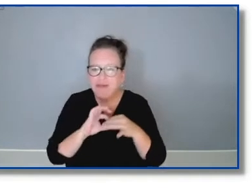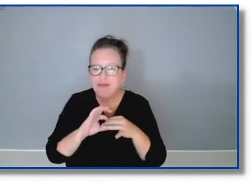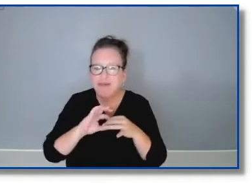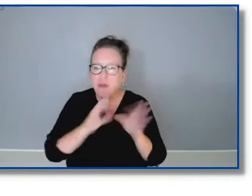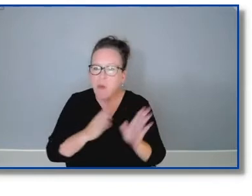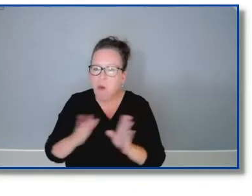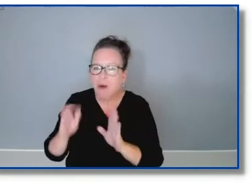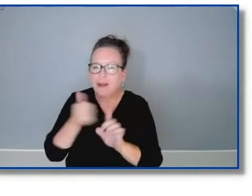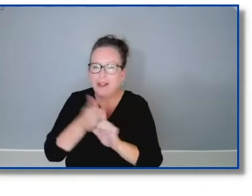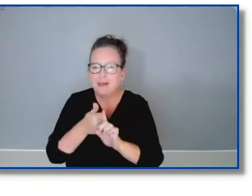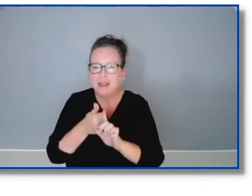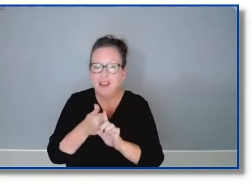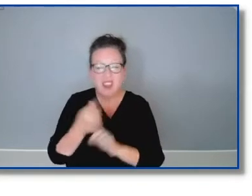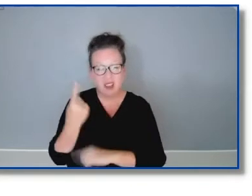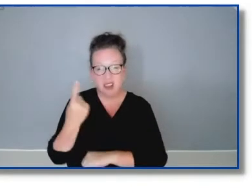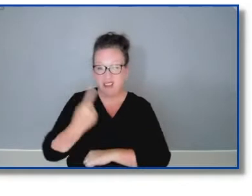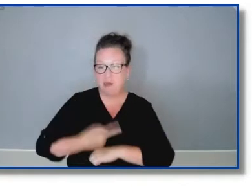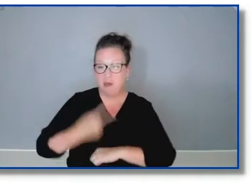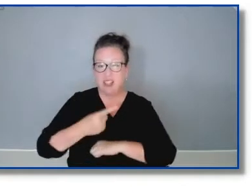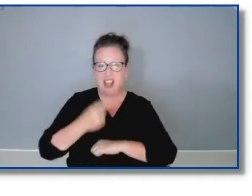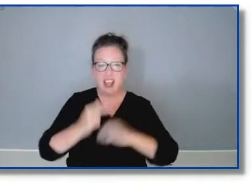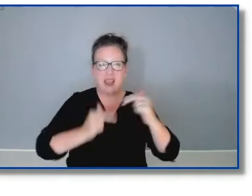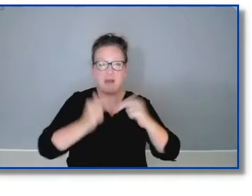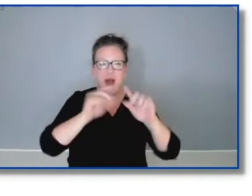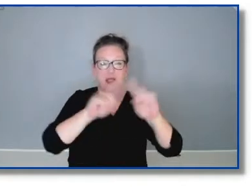forms, including flags,